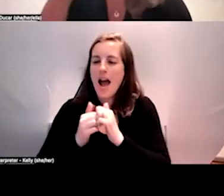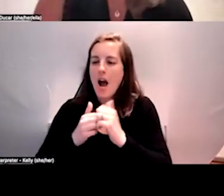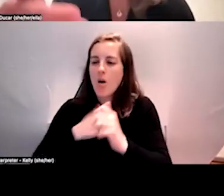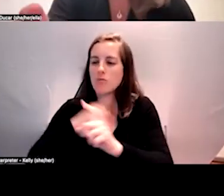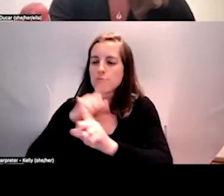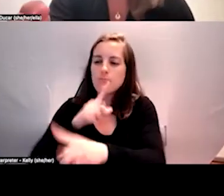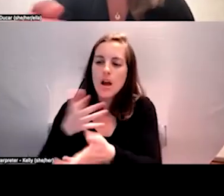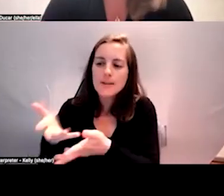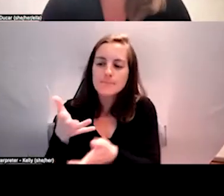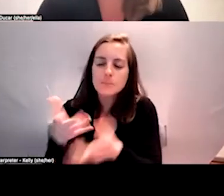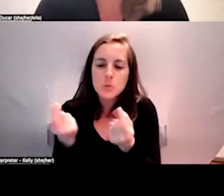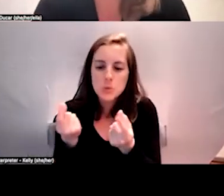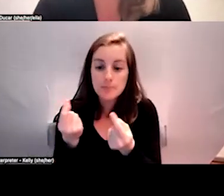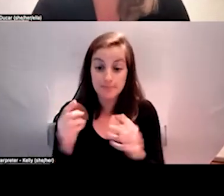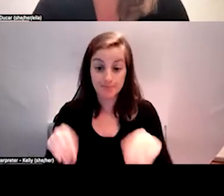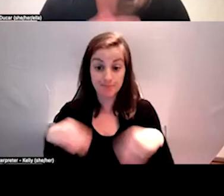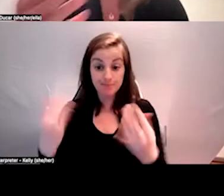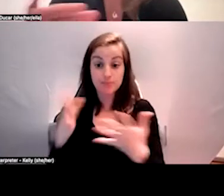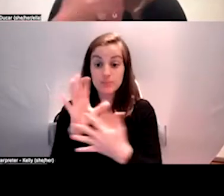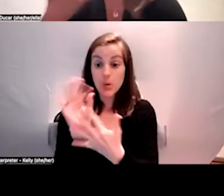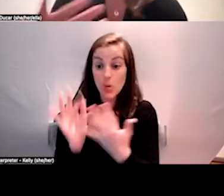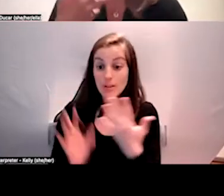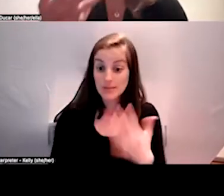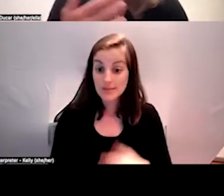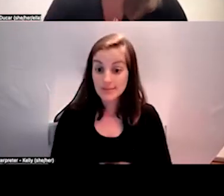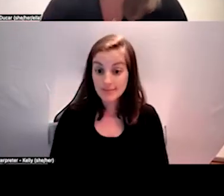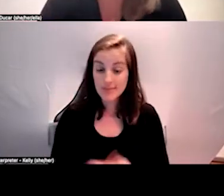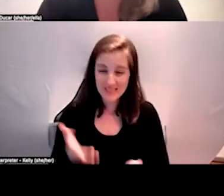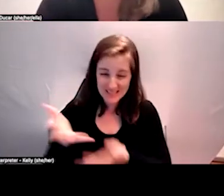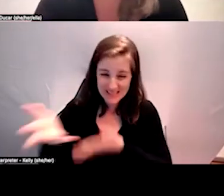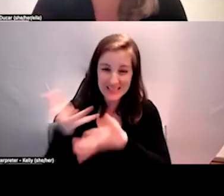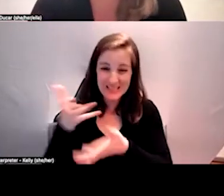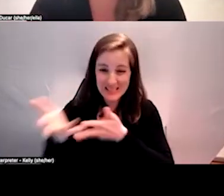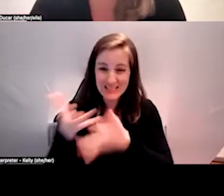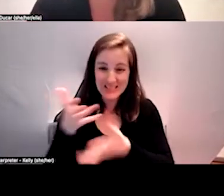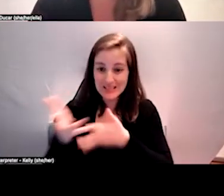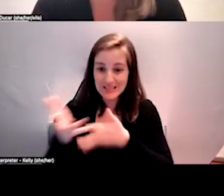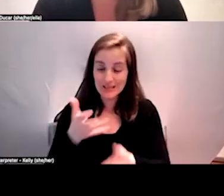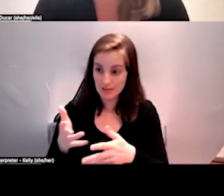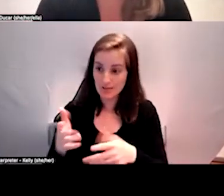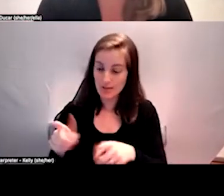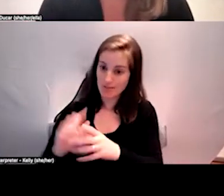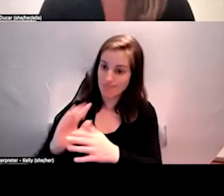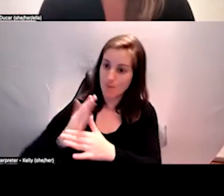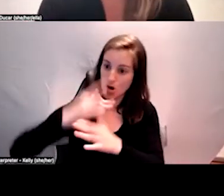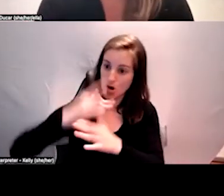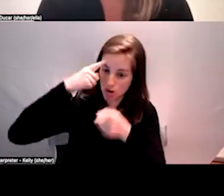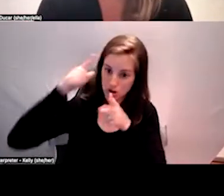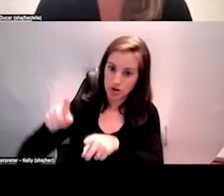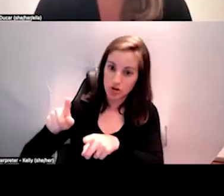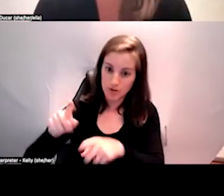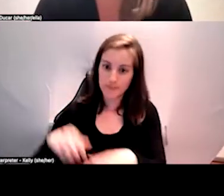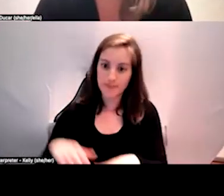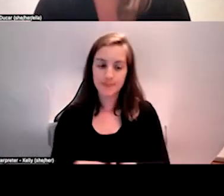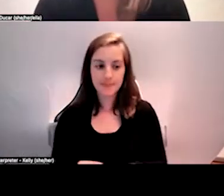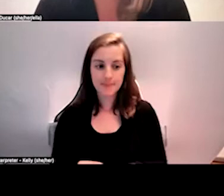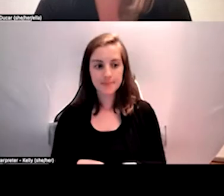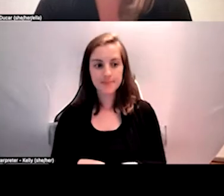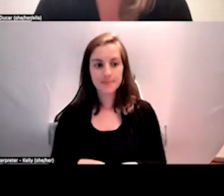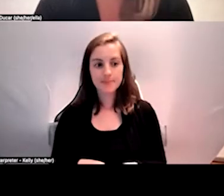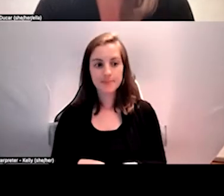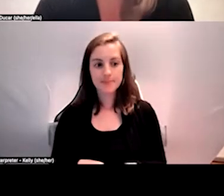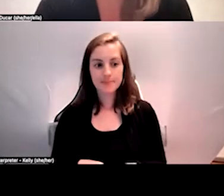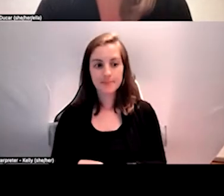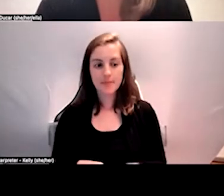the person choice, right? Working with them as a partner in their care, being trustworthy or trying to,